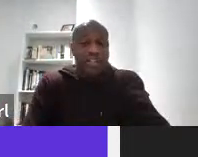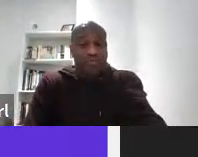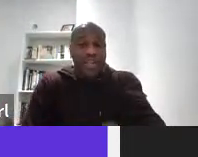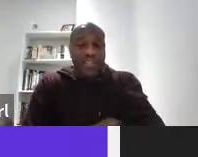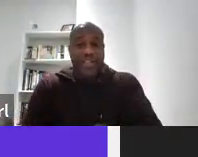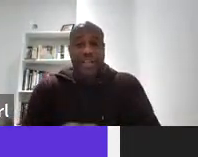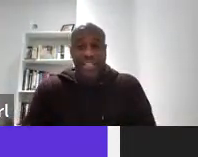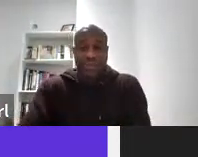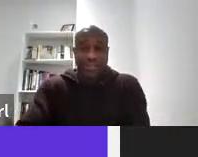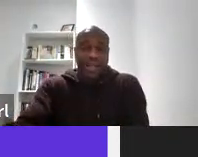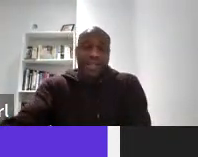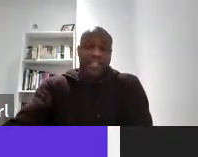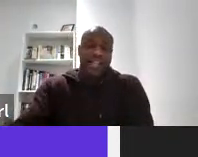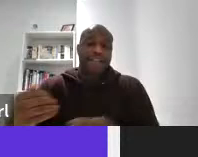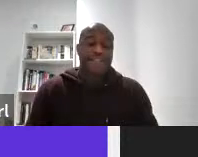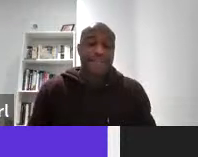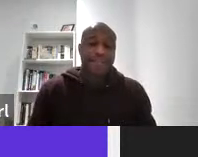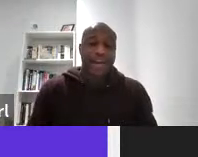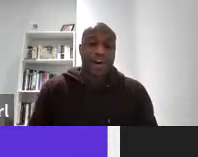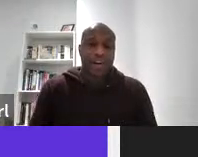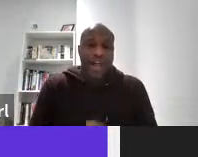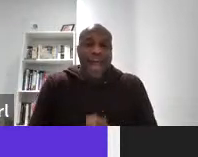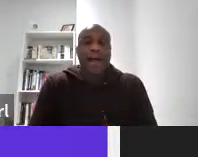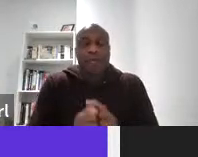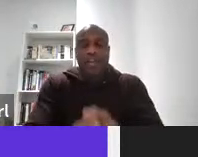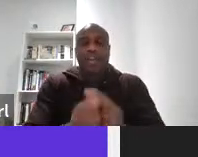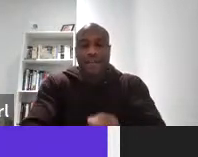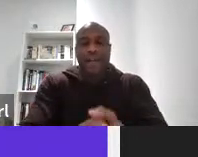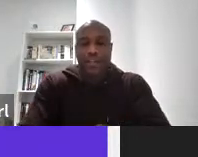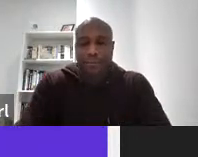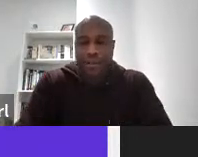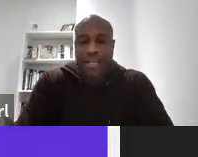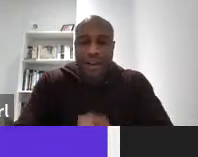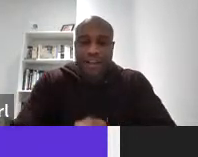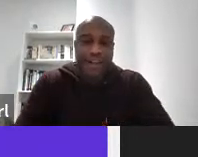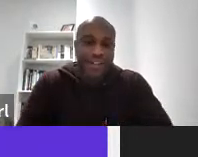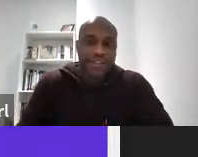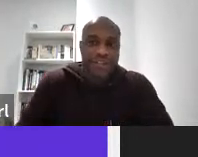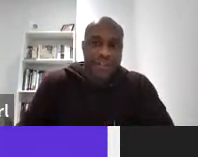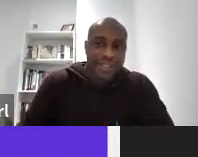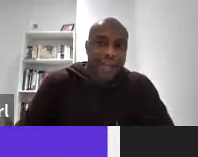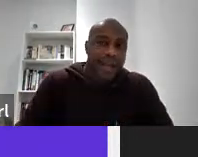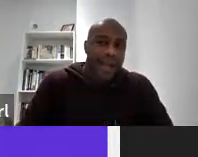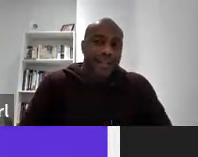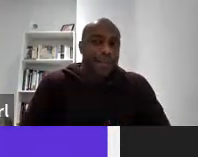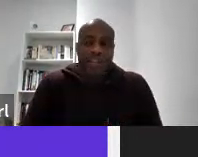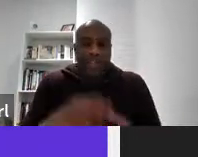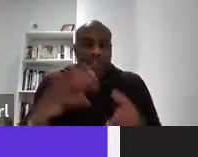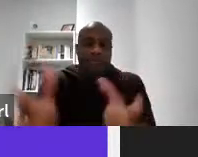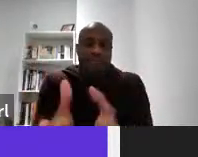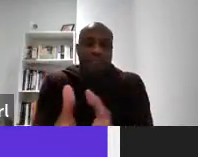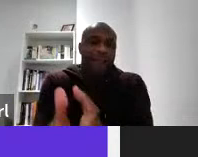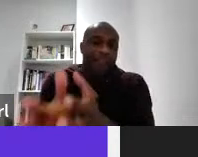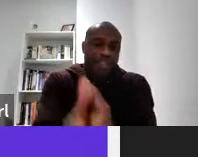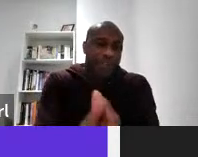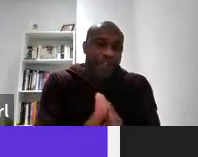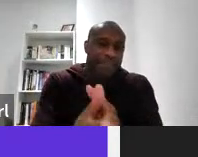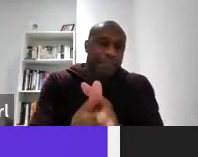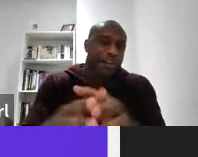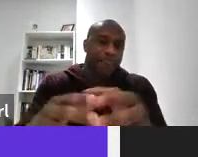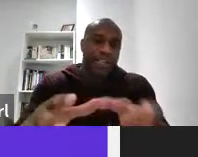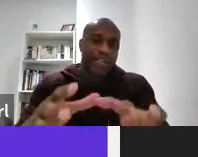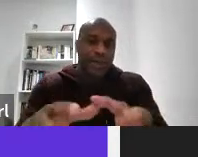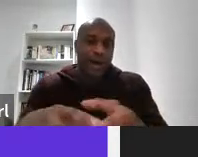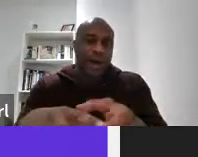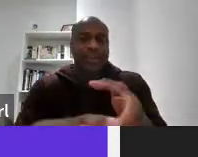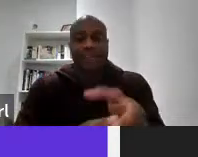out directly to your customers to get feedback on how they value your product, how they value your service. And there's a number of different platforms this uses,